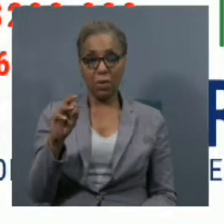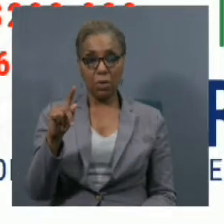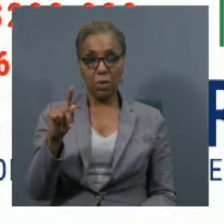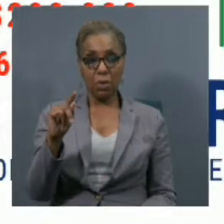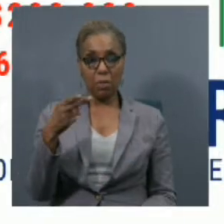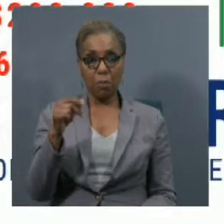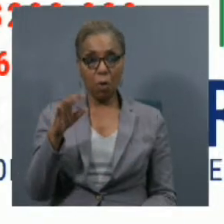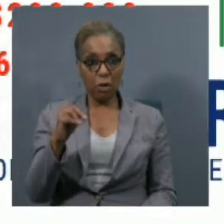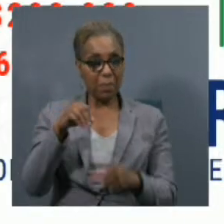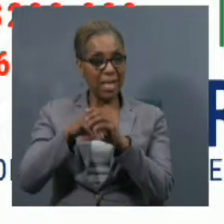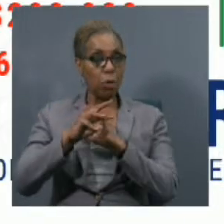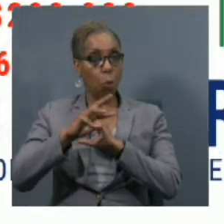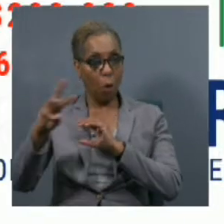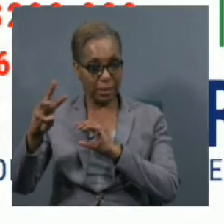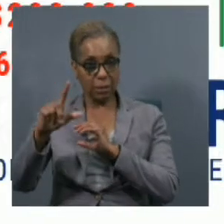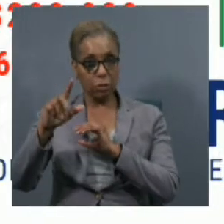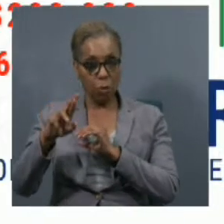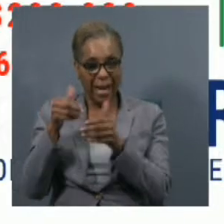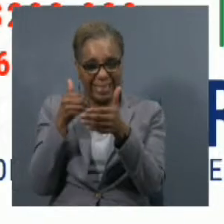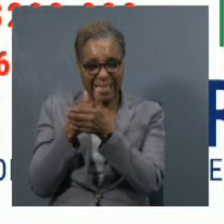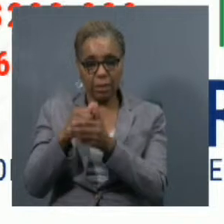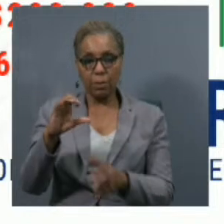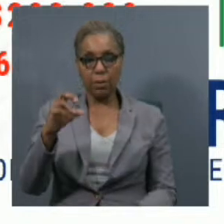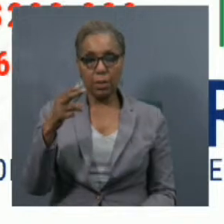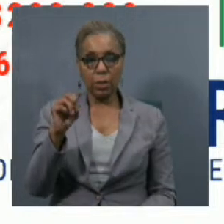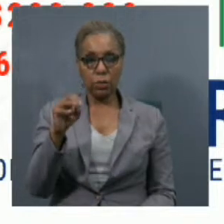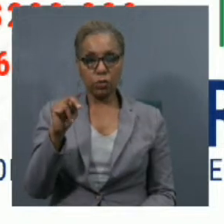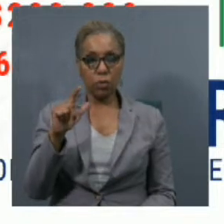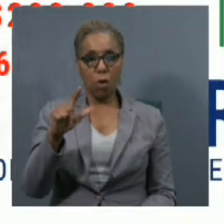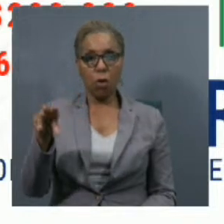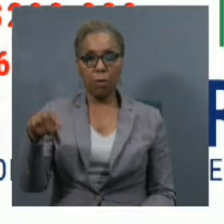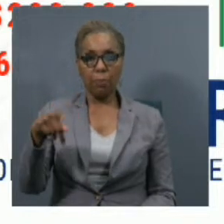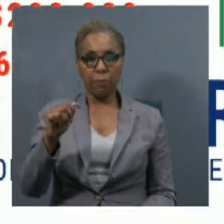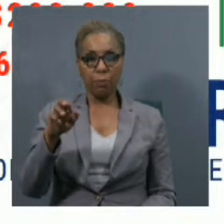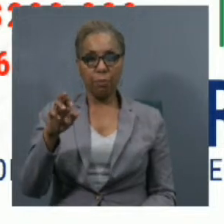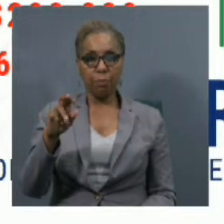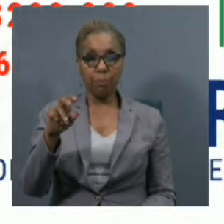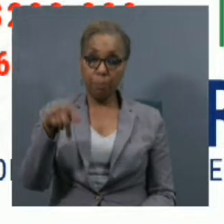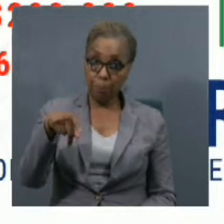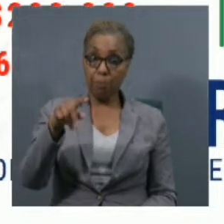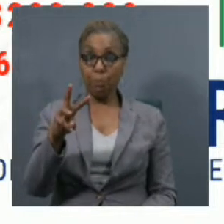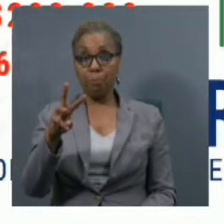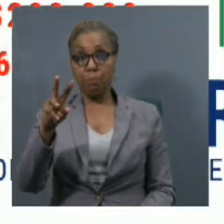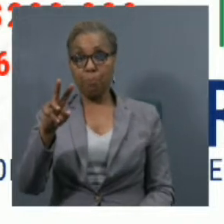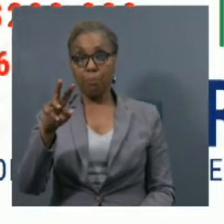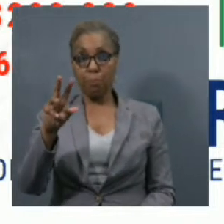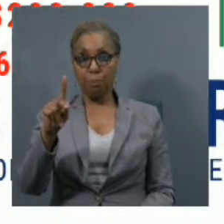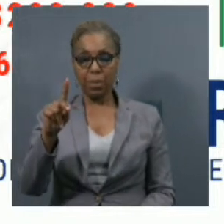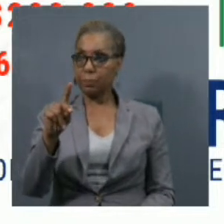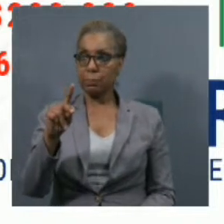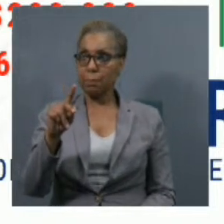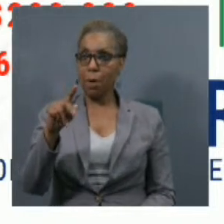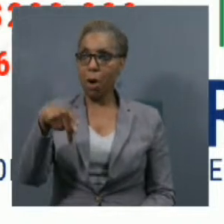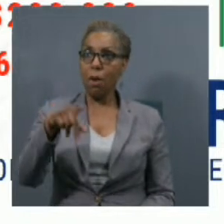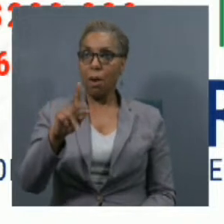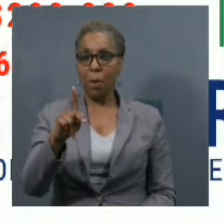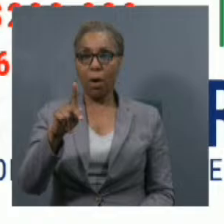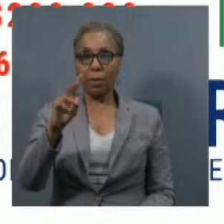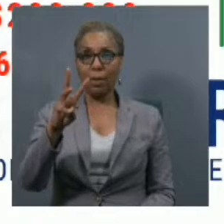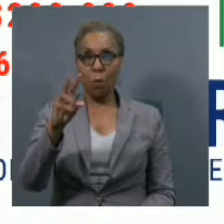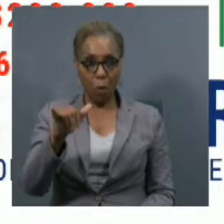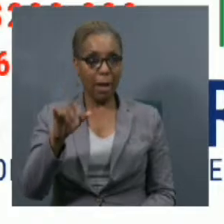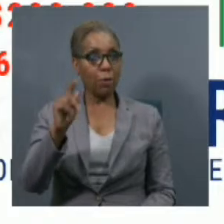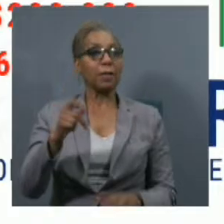West Little Rock near Chenal Parkway. So out of all of those, we looked at average daily traffic